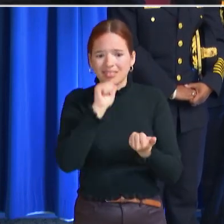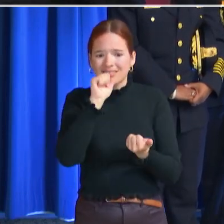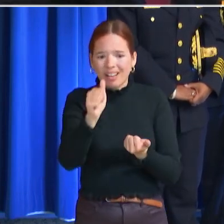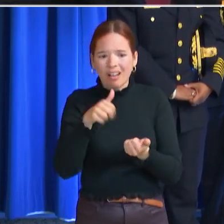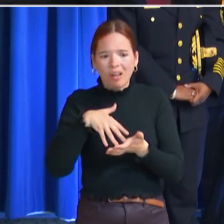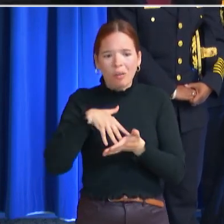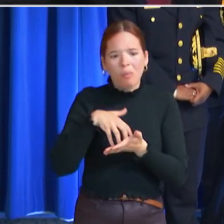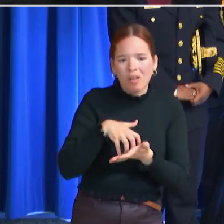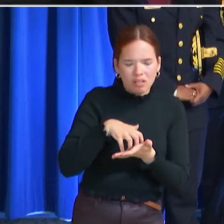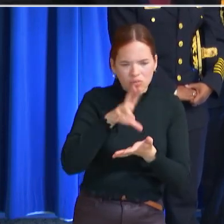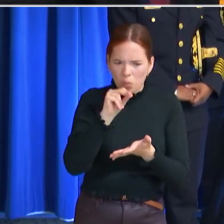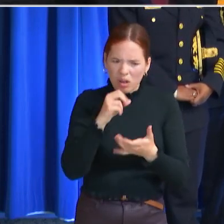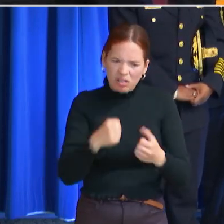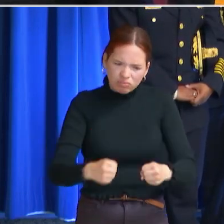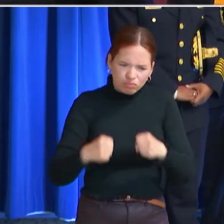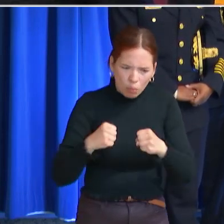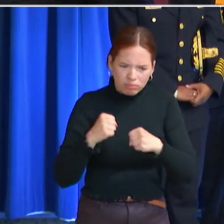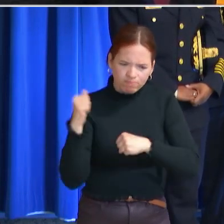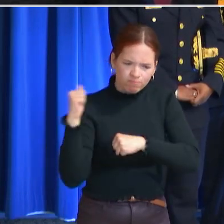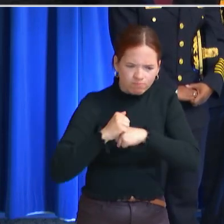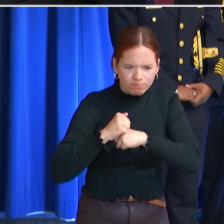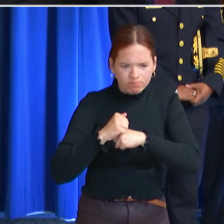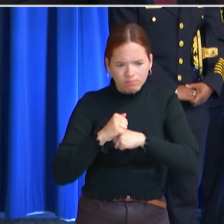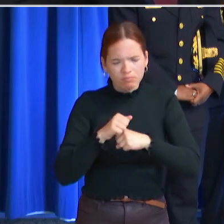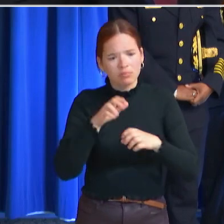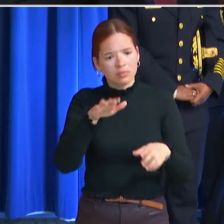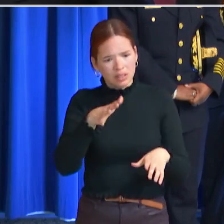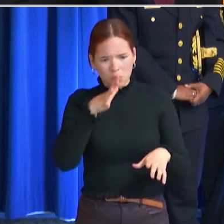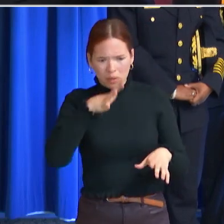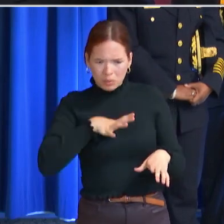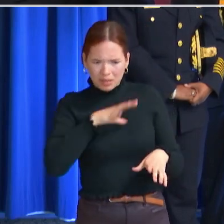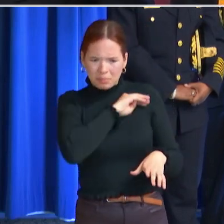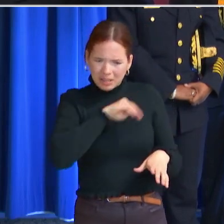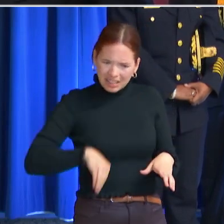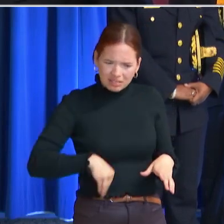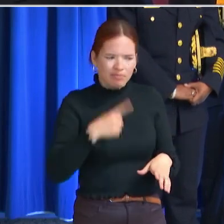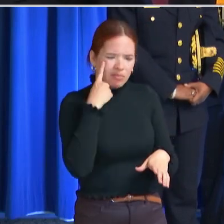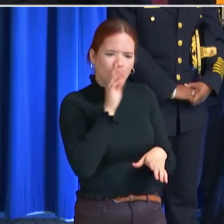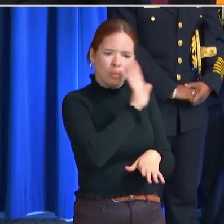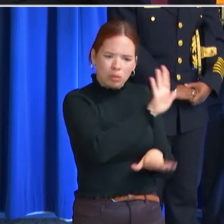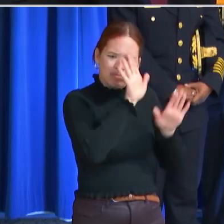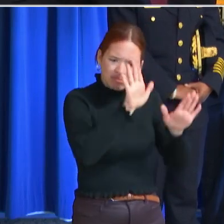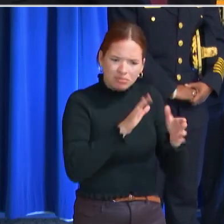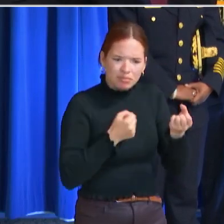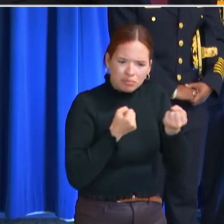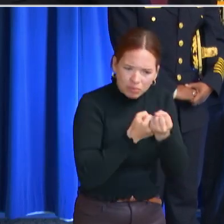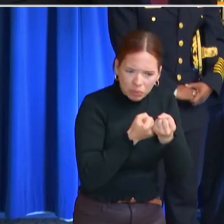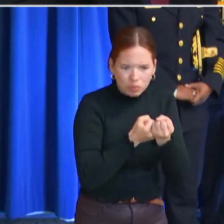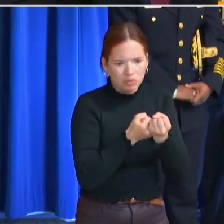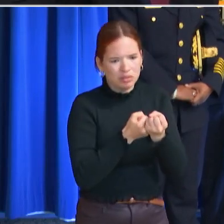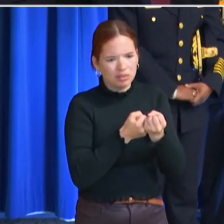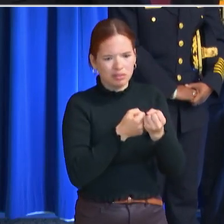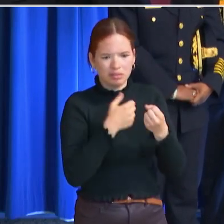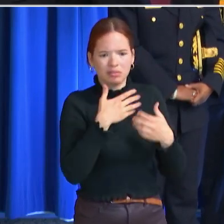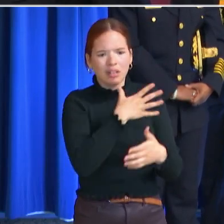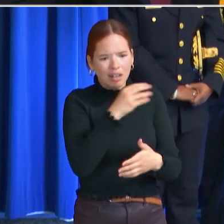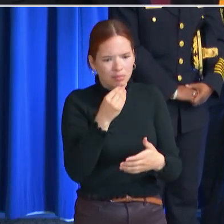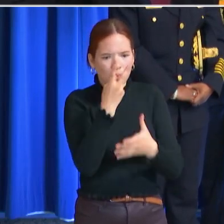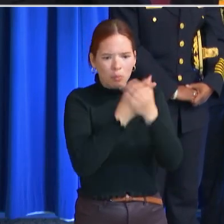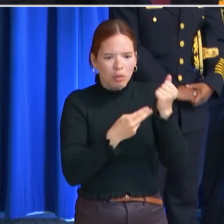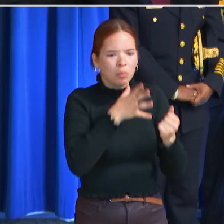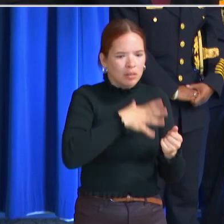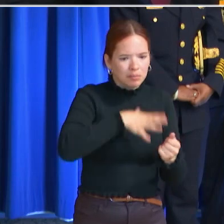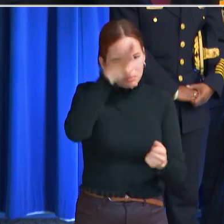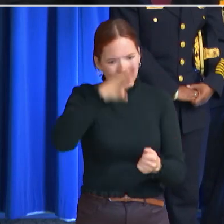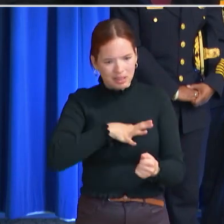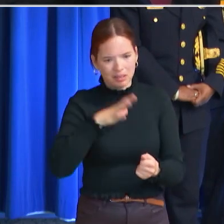since day one. So, Madam Mayor, I want to personally thank you for supporting me and supporting the men and women of the Metropolitan Police Department. That